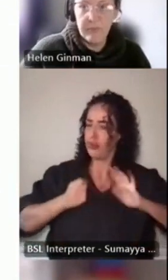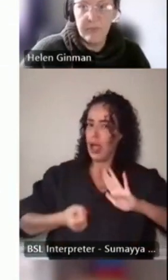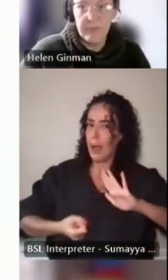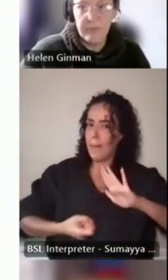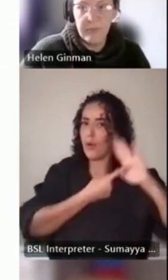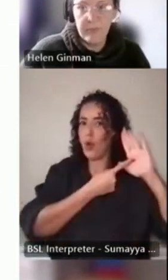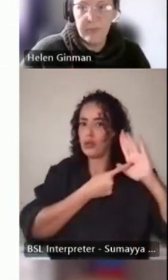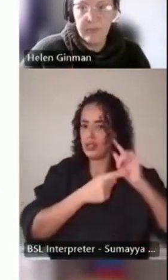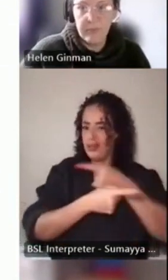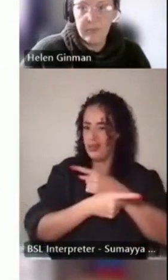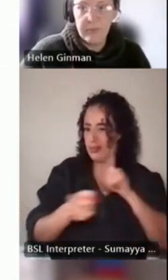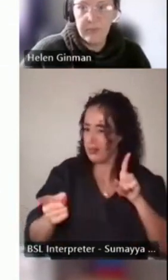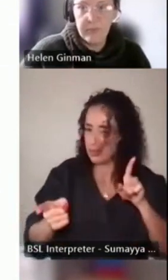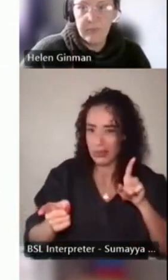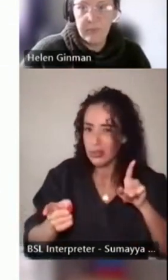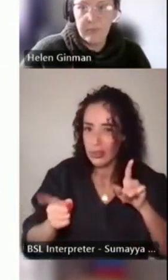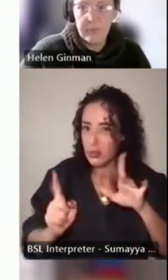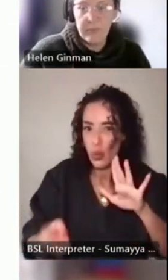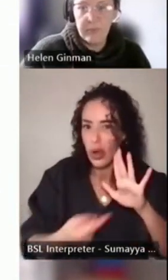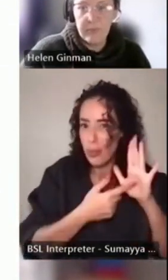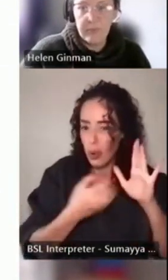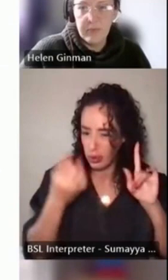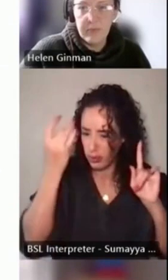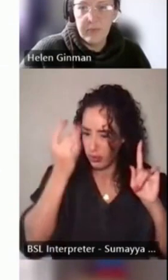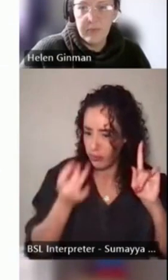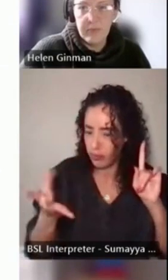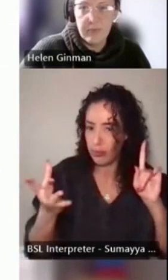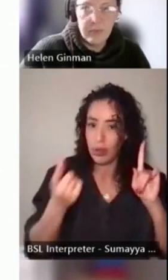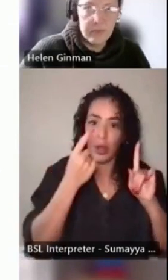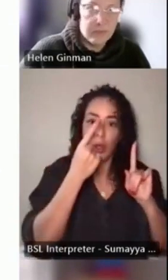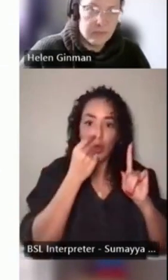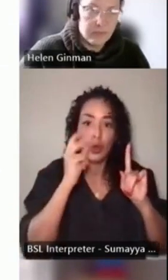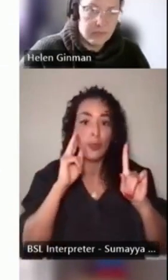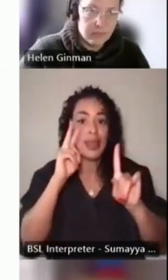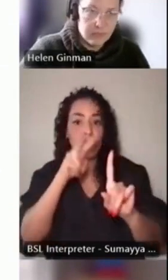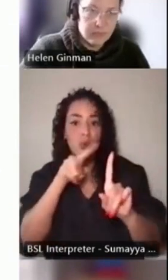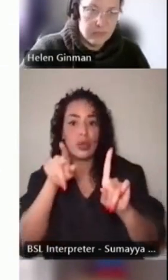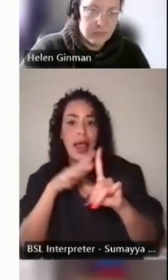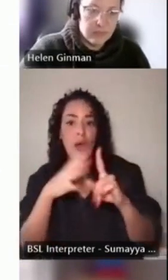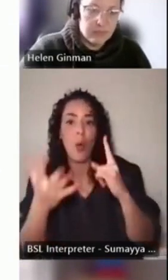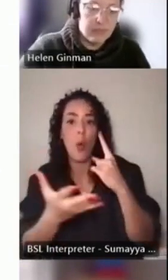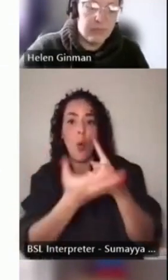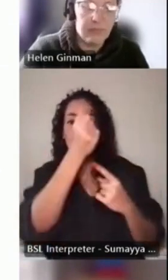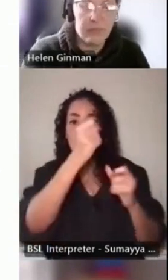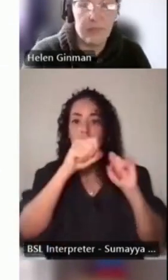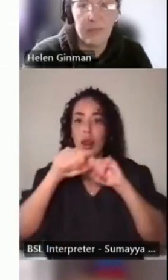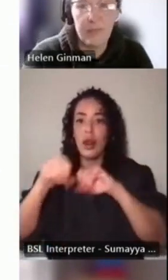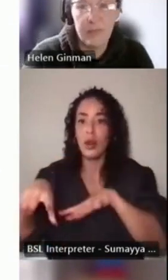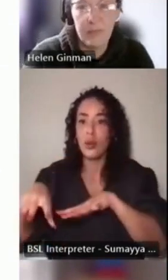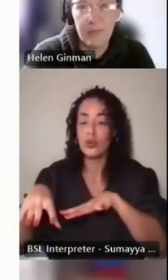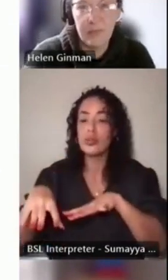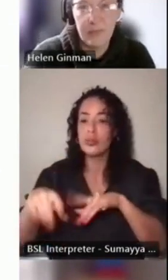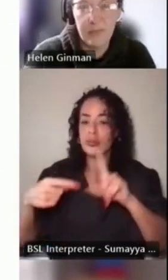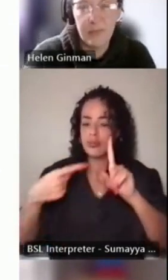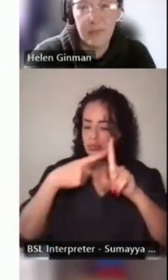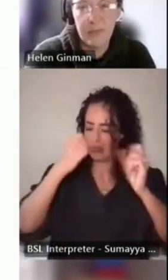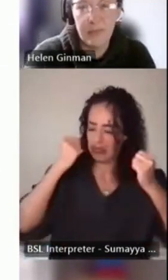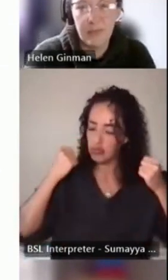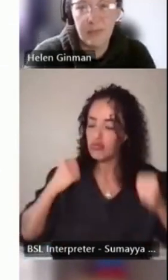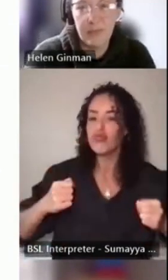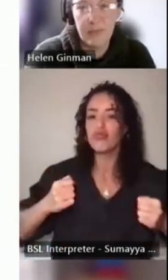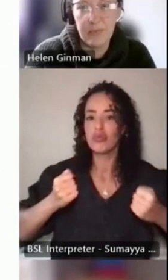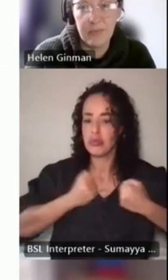others. It can be seen as a win-lose approach, where one party seeks to assert their needs, opinions,